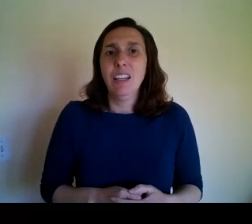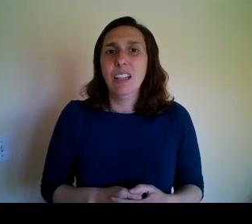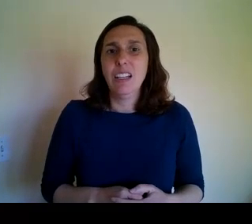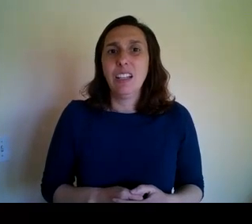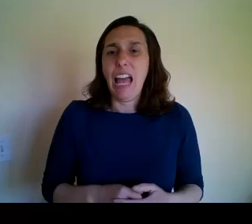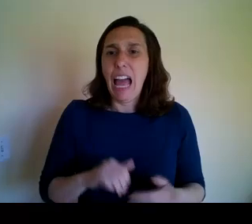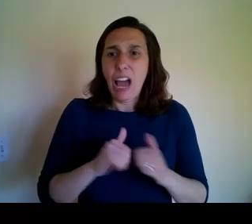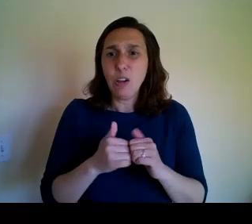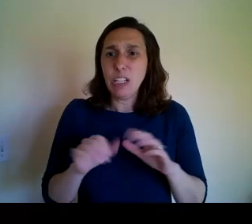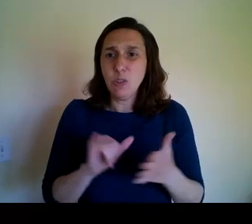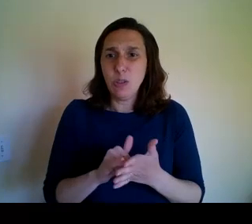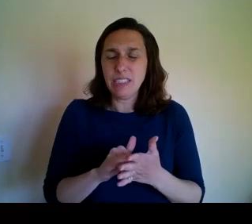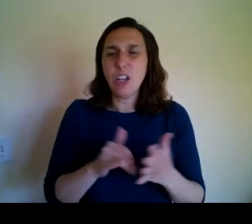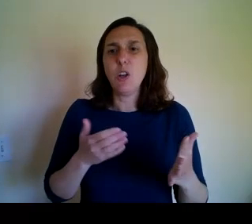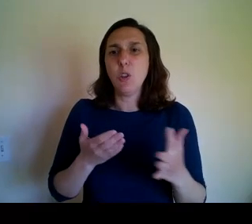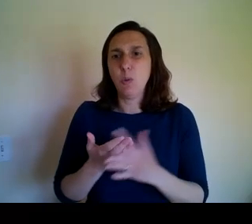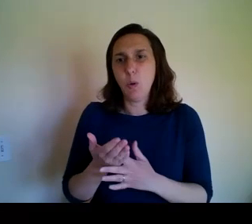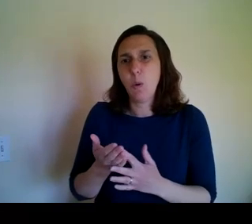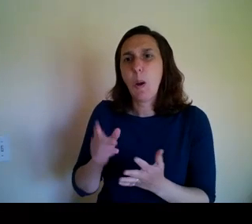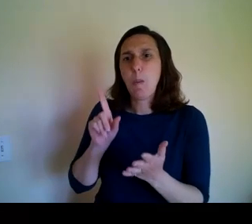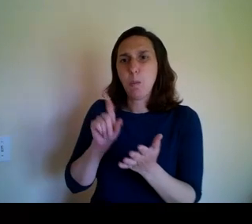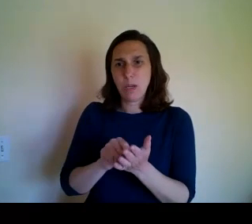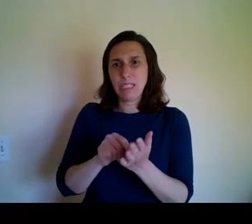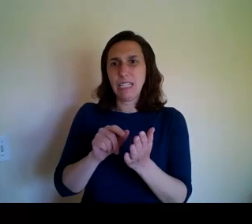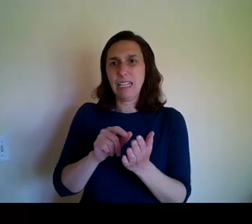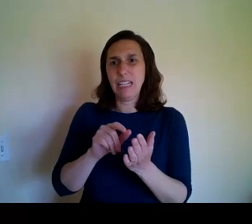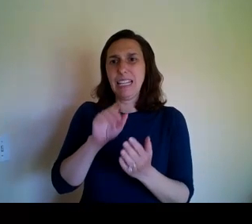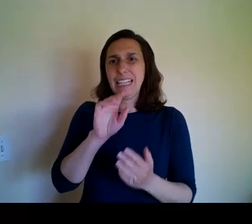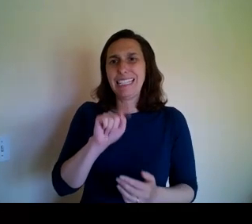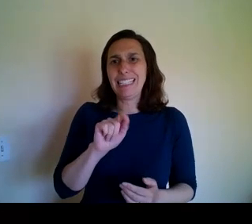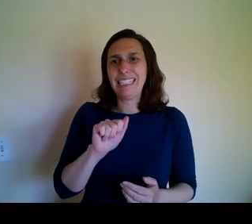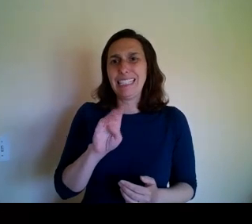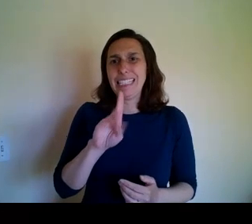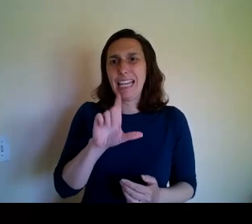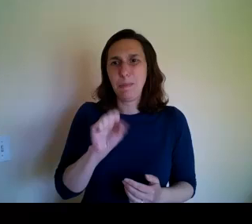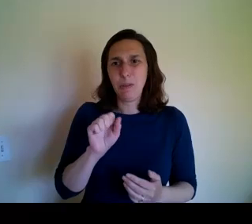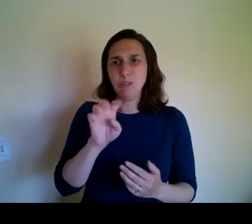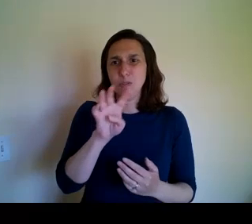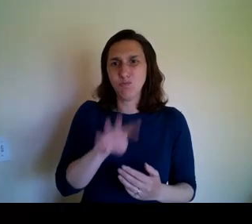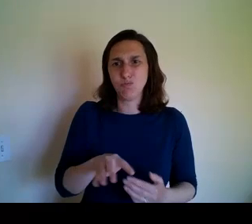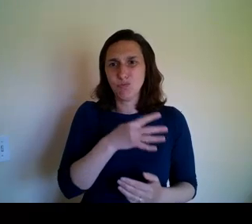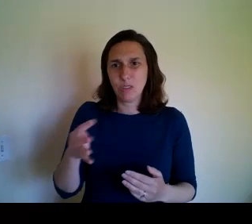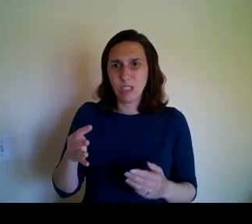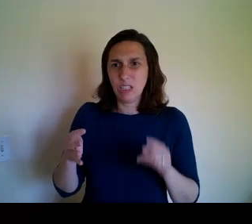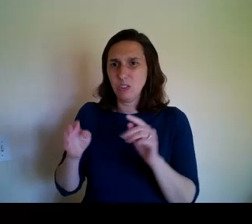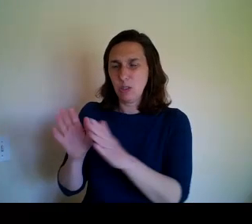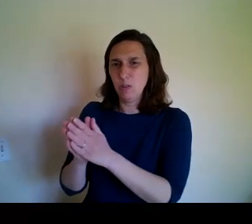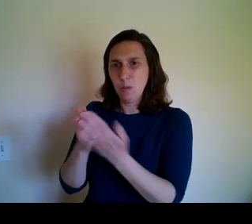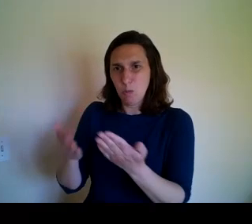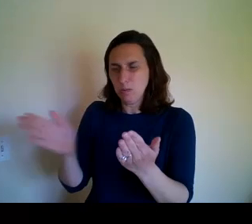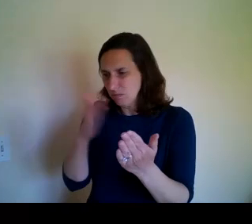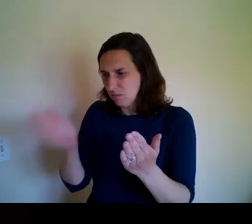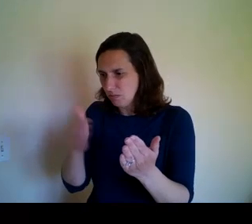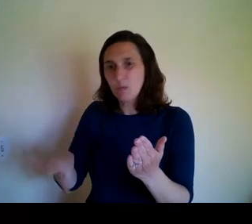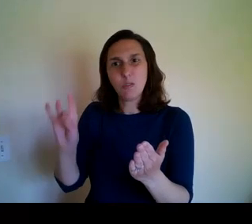printed tables. And having a resource that had the answers already printed, they would make